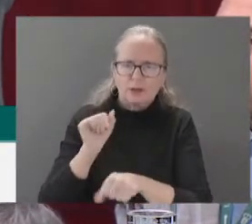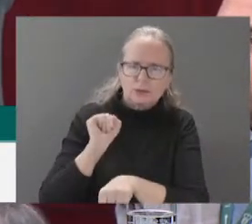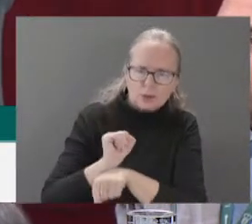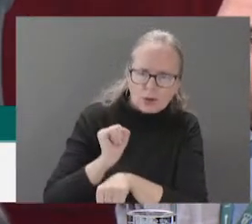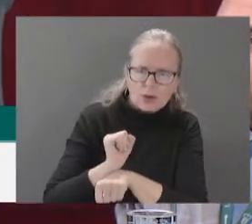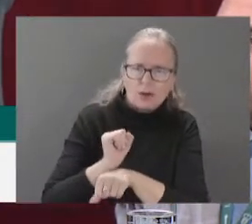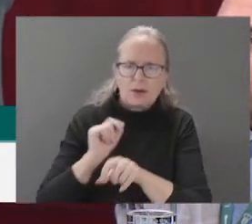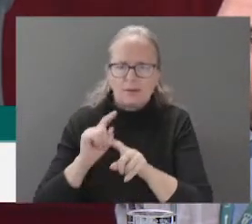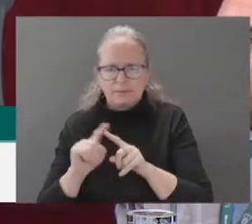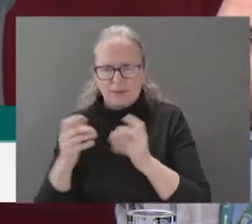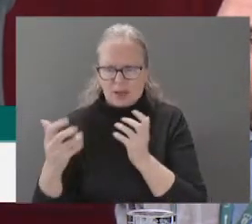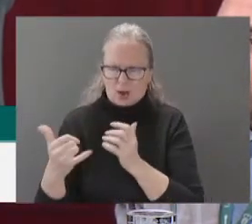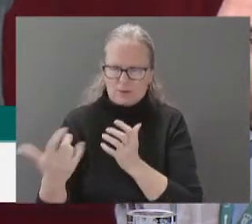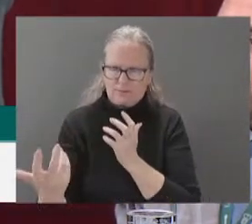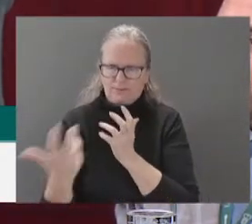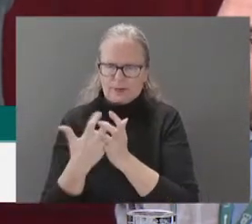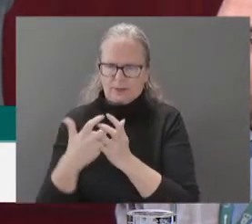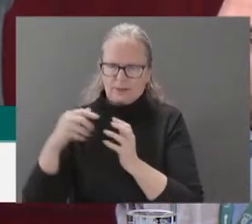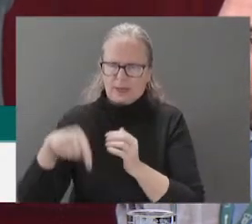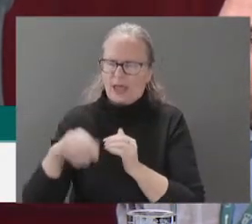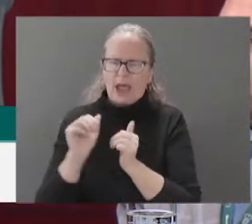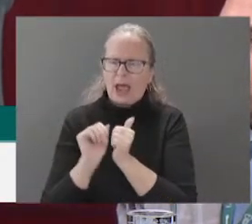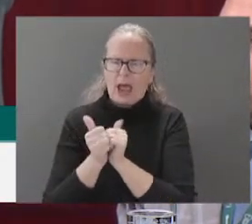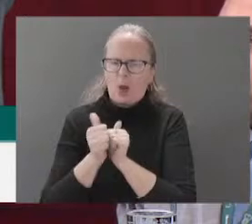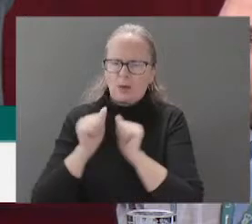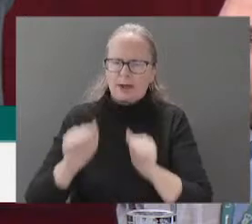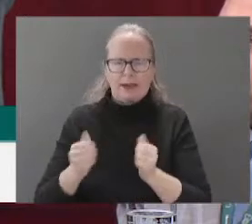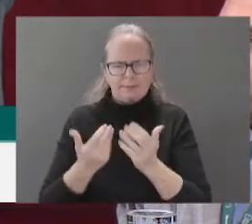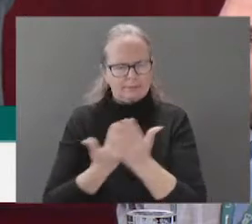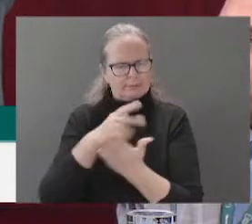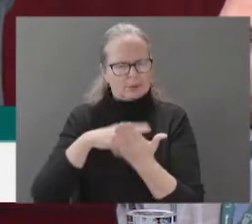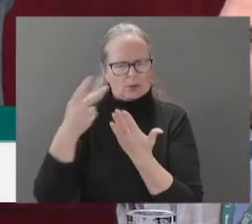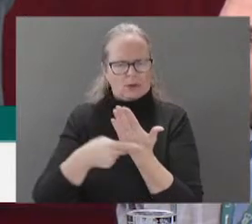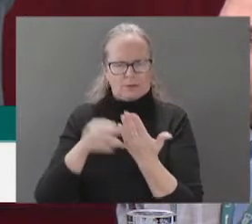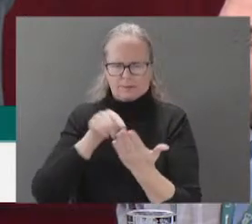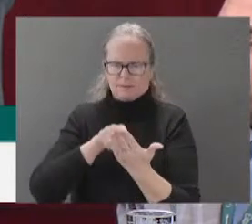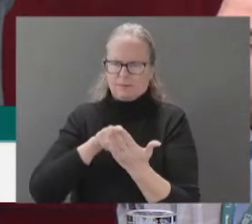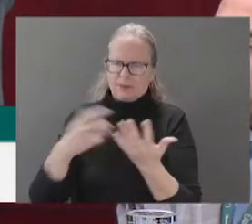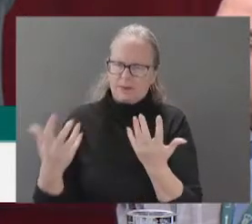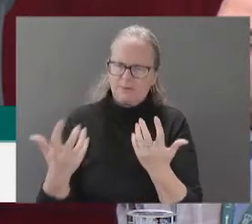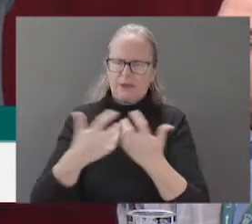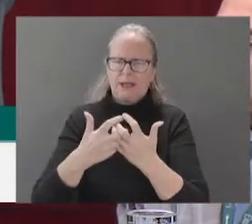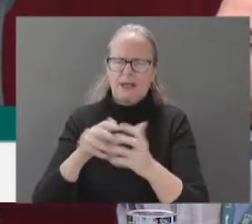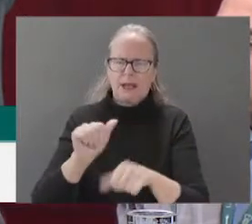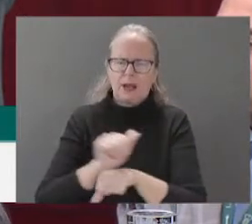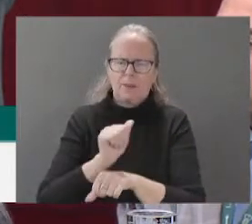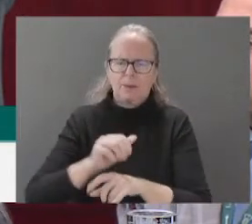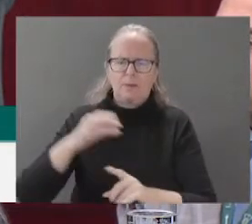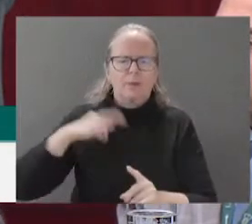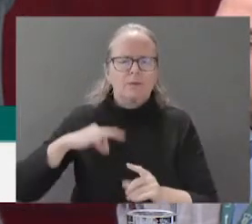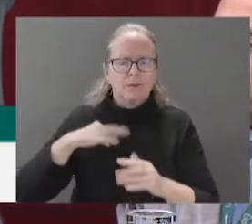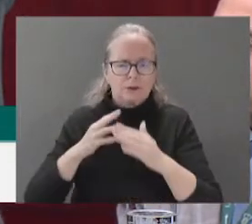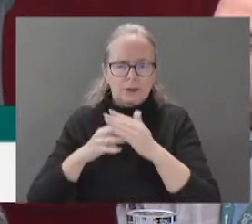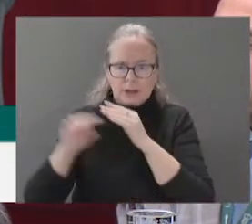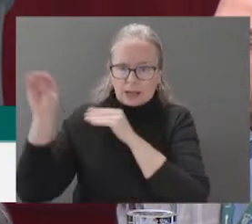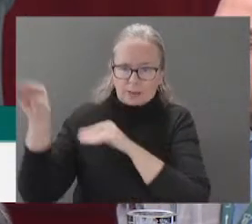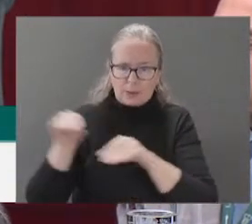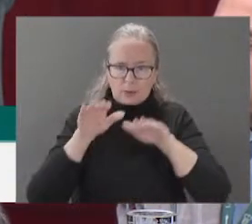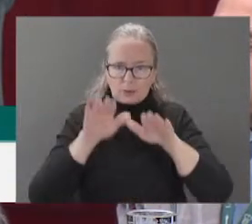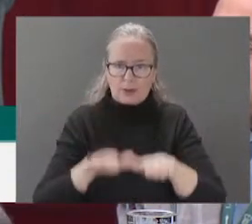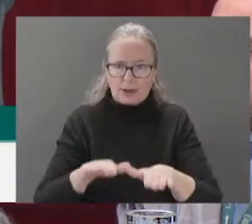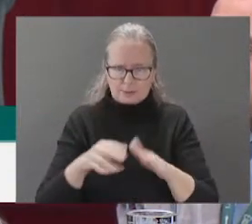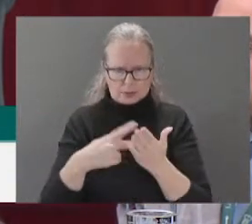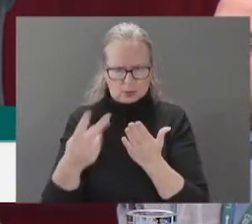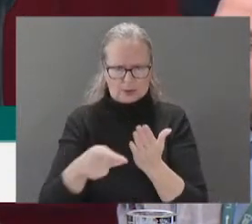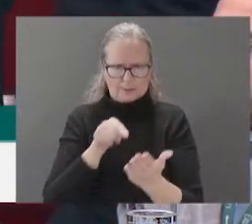how this new stream aligns with the Alberta Advantage immigration program specifically highlighting its criteria and role in attracting